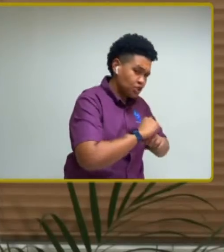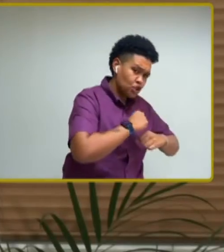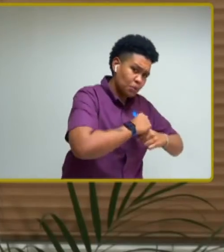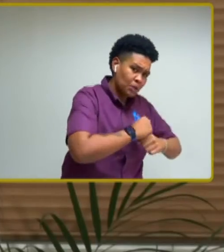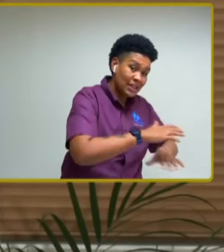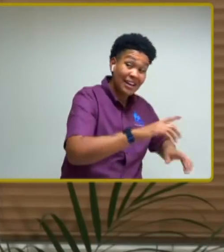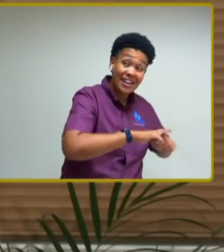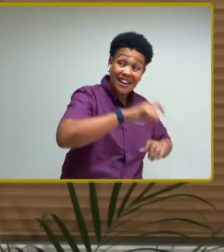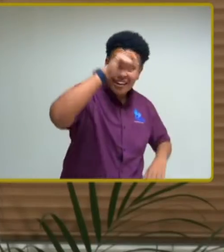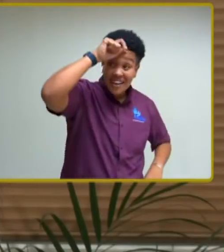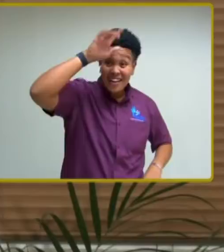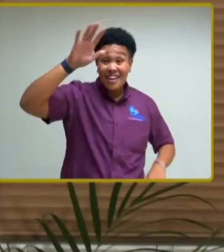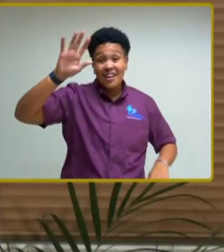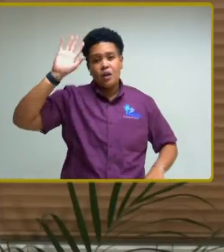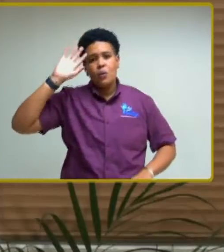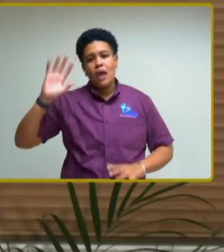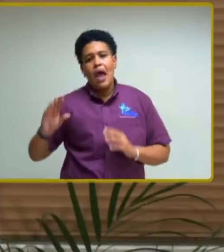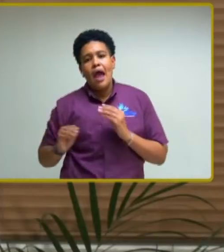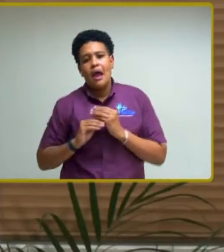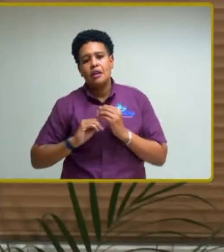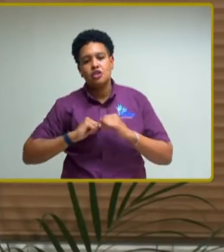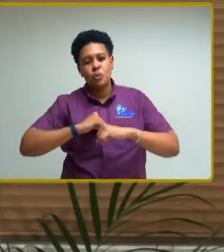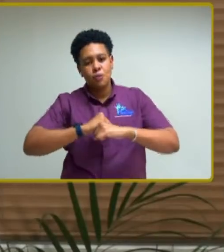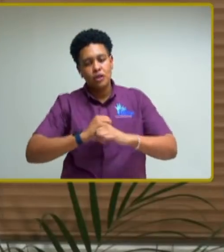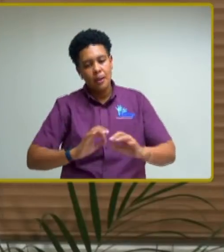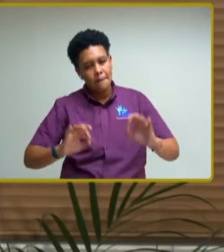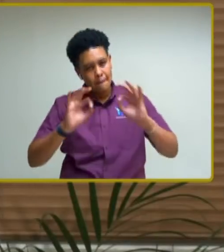but the mask clearly will give you additional protection.